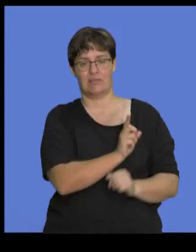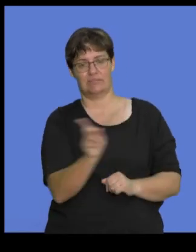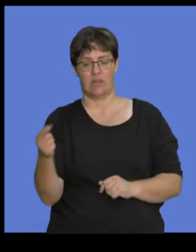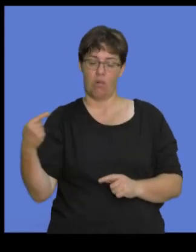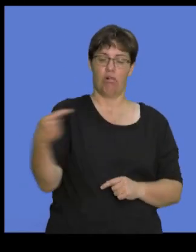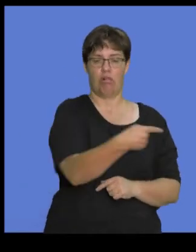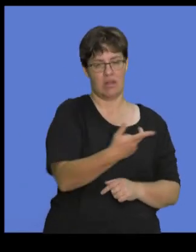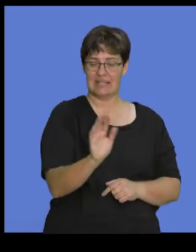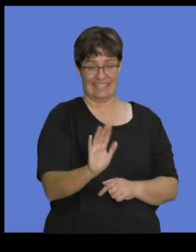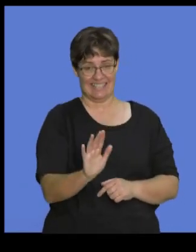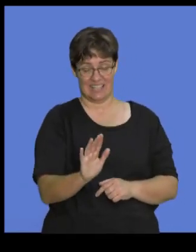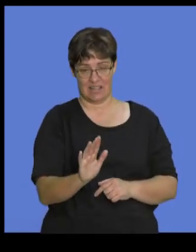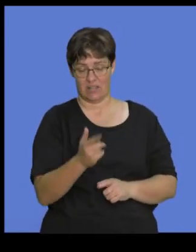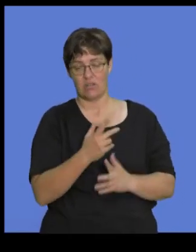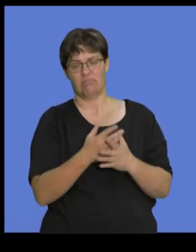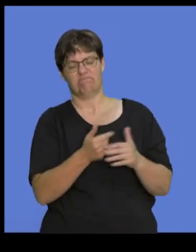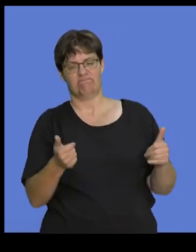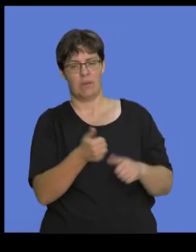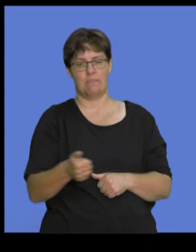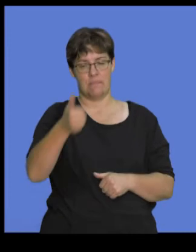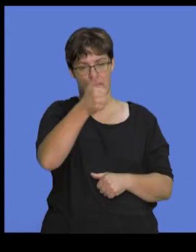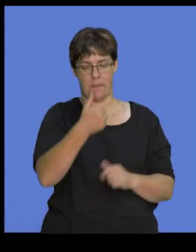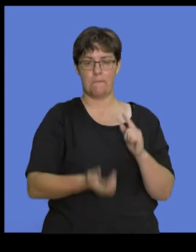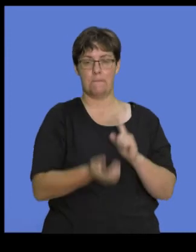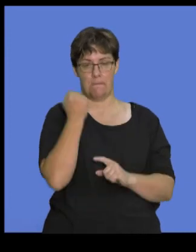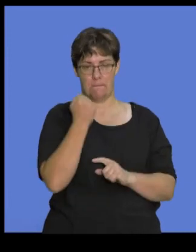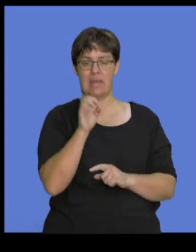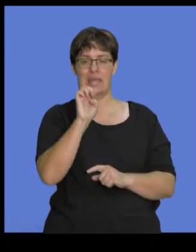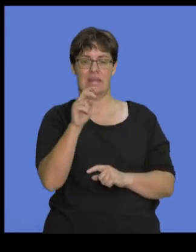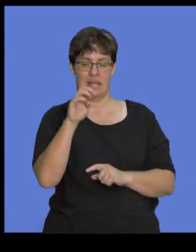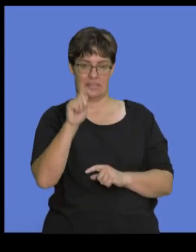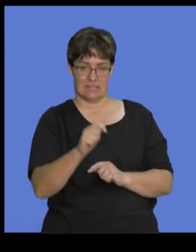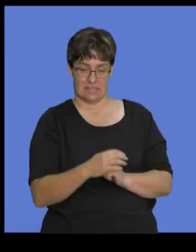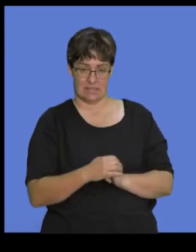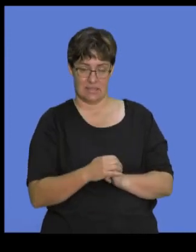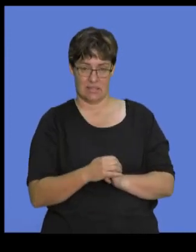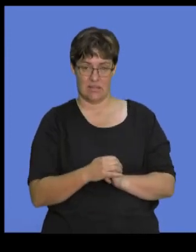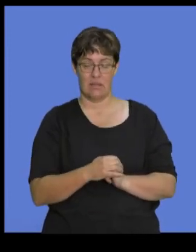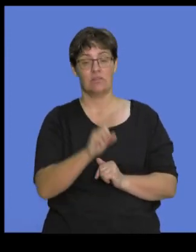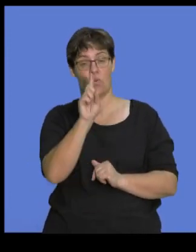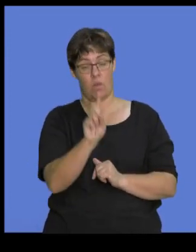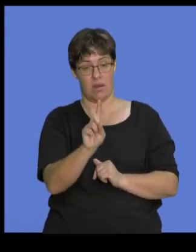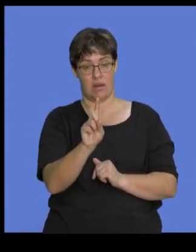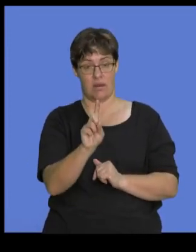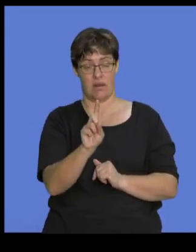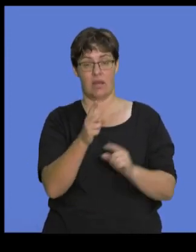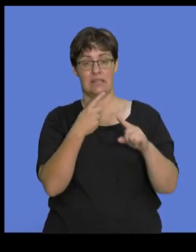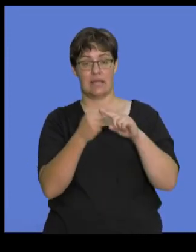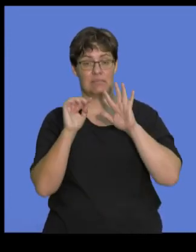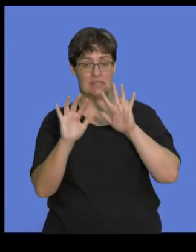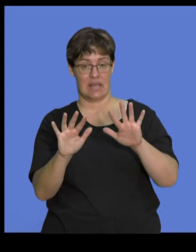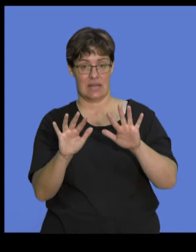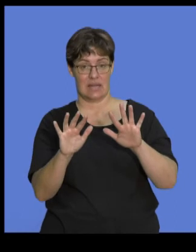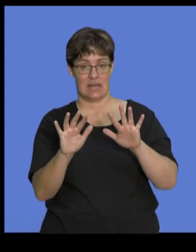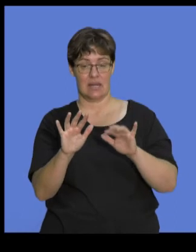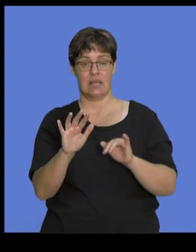direction. So that's the main thing in as far as determining E net. So this is 1 times